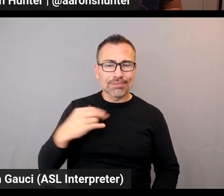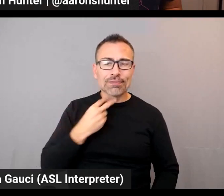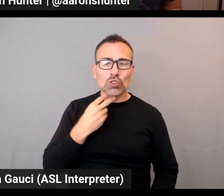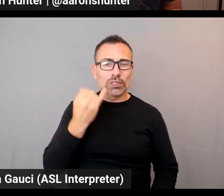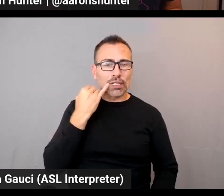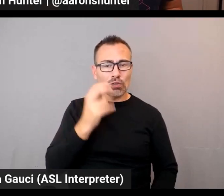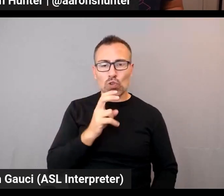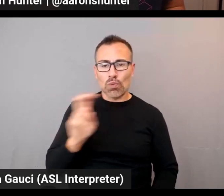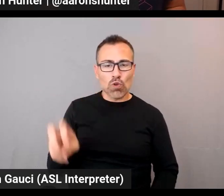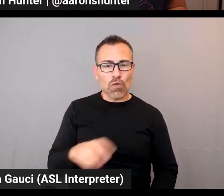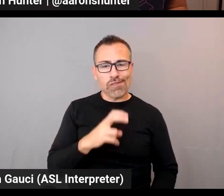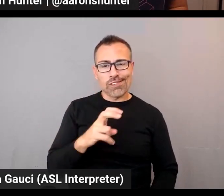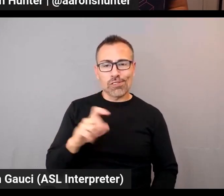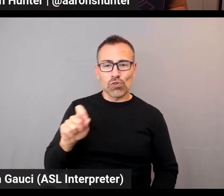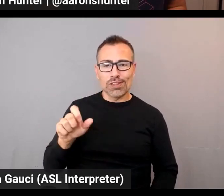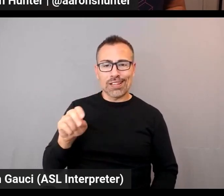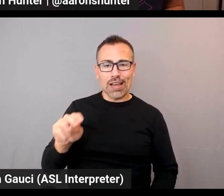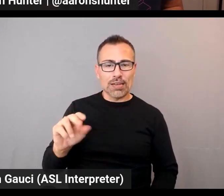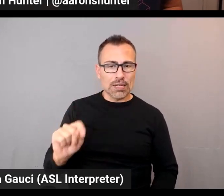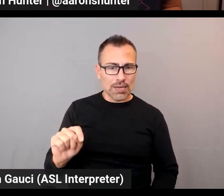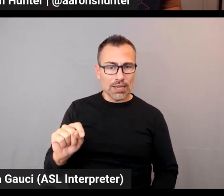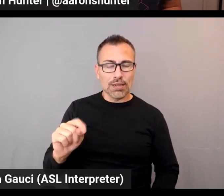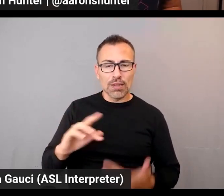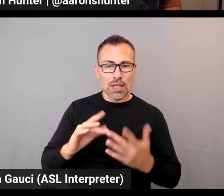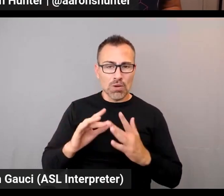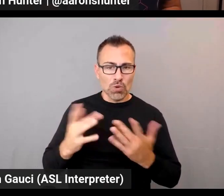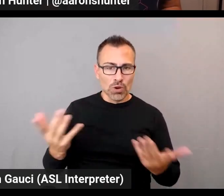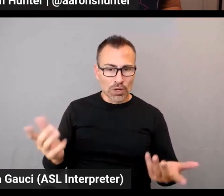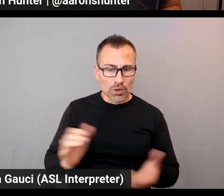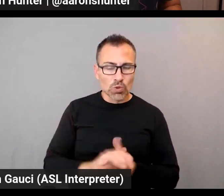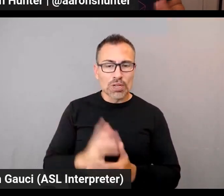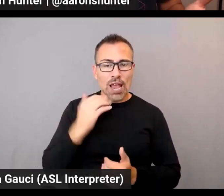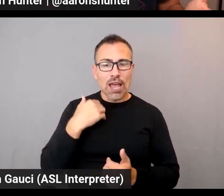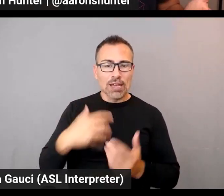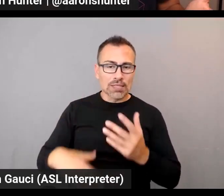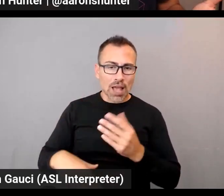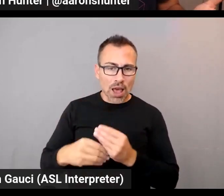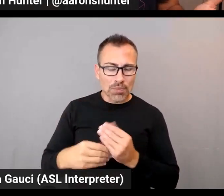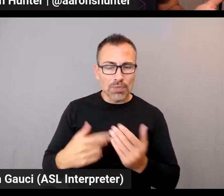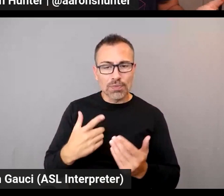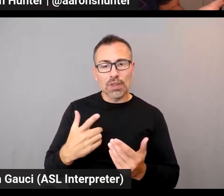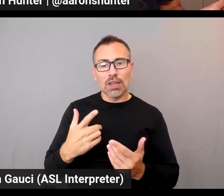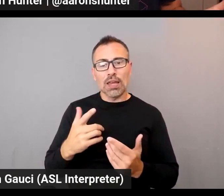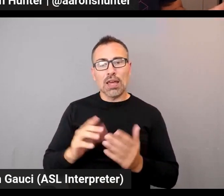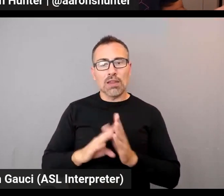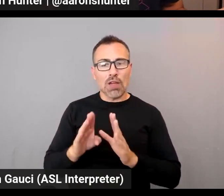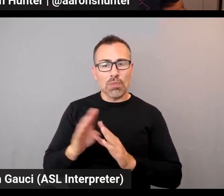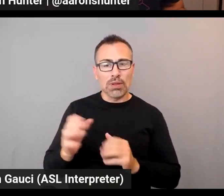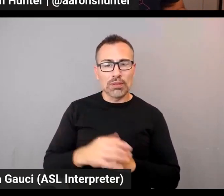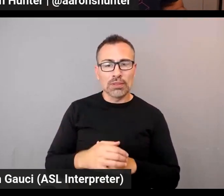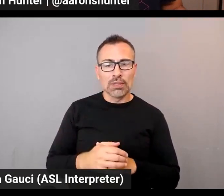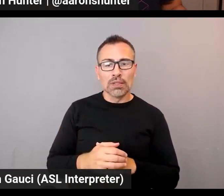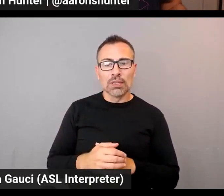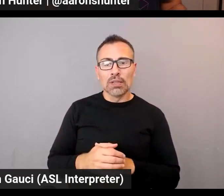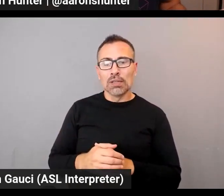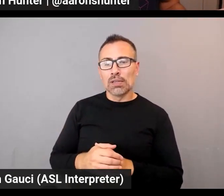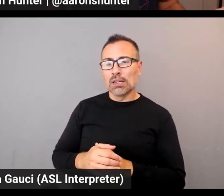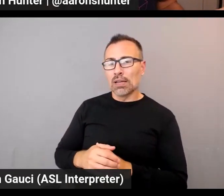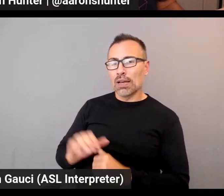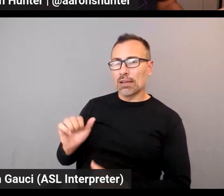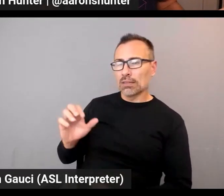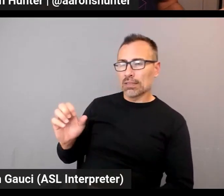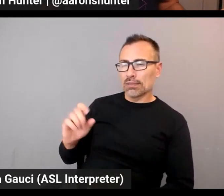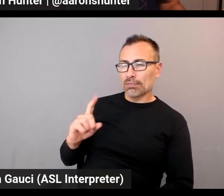active feature development and improvements are happening, every year or so. Yeah. So if I have a question, do you mind if I jump in? Yeah, go on. Yeah.